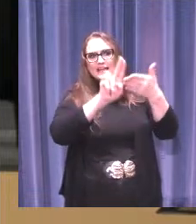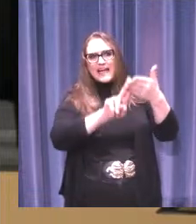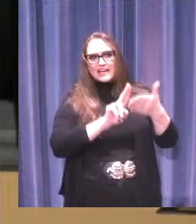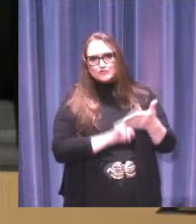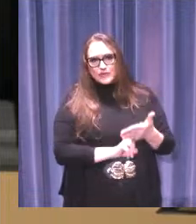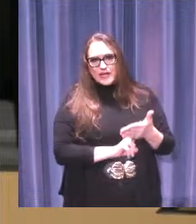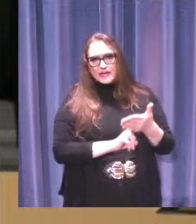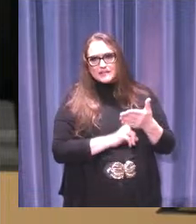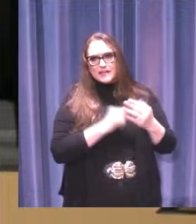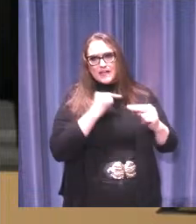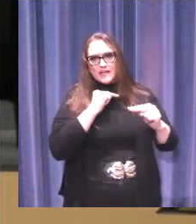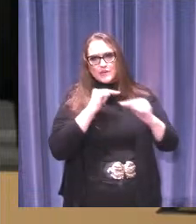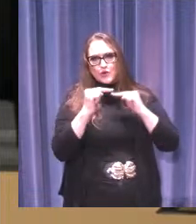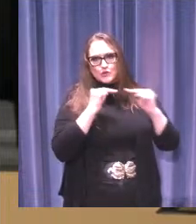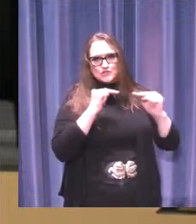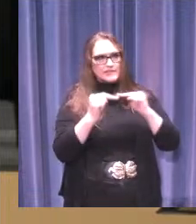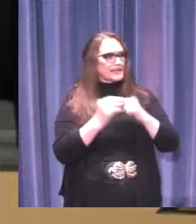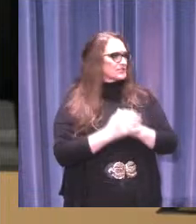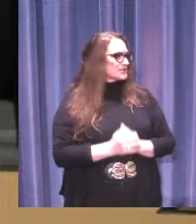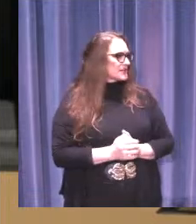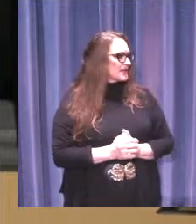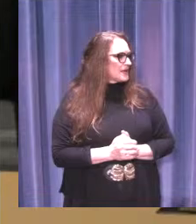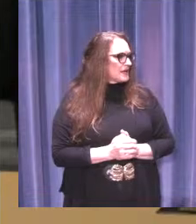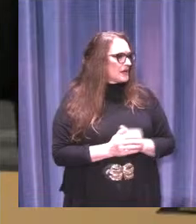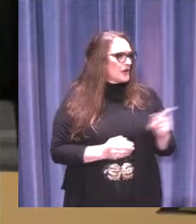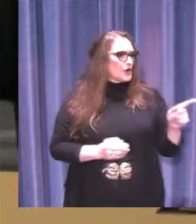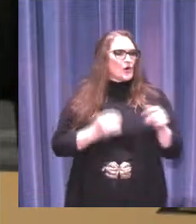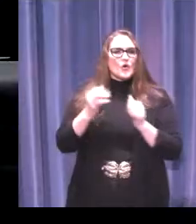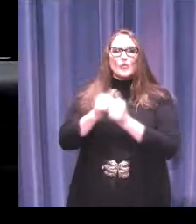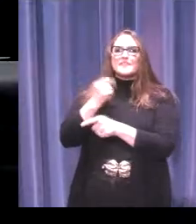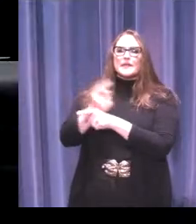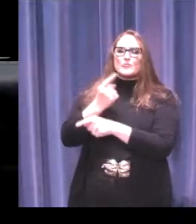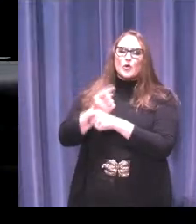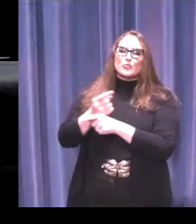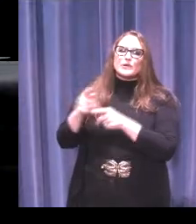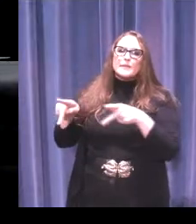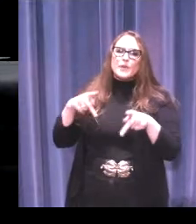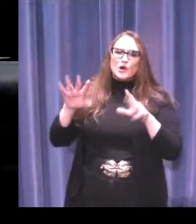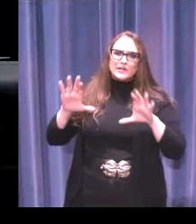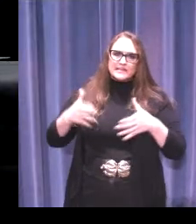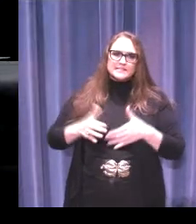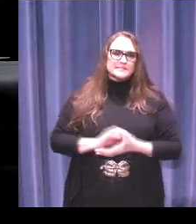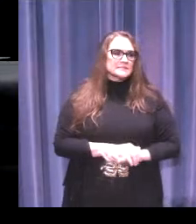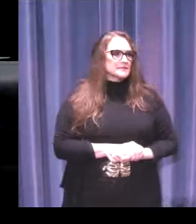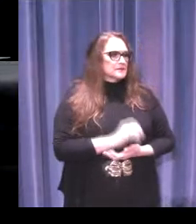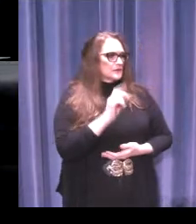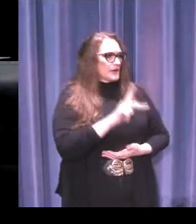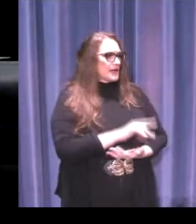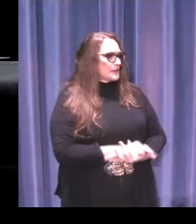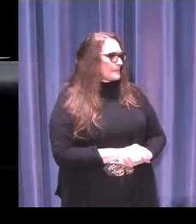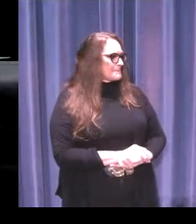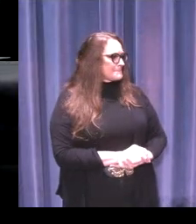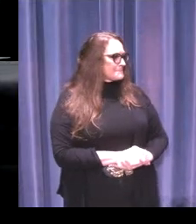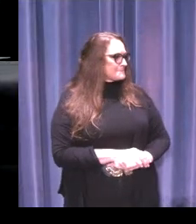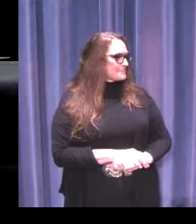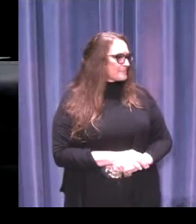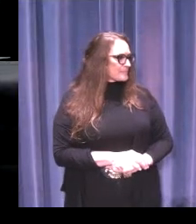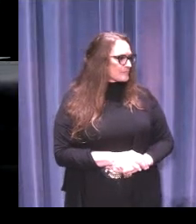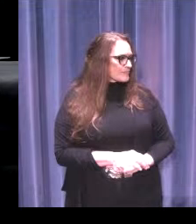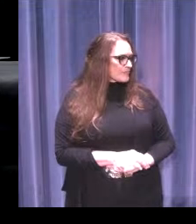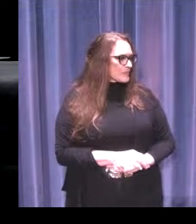negotiation. With appropriate parties. Okay, that's just me.